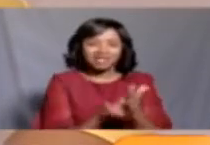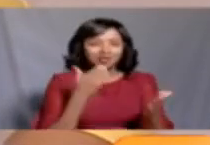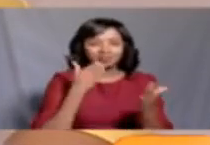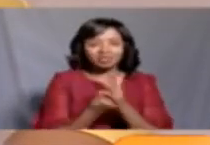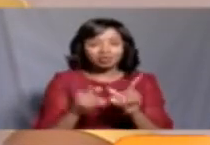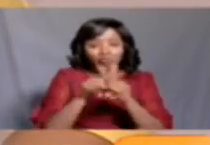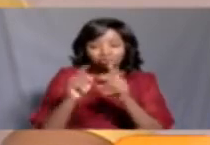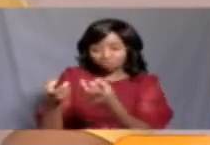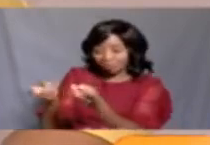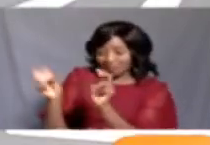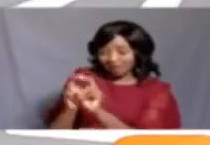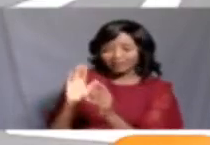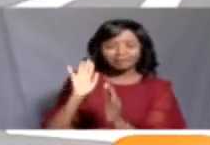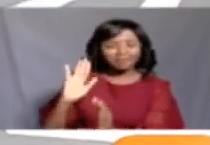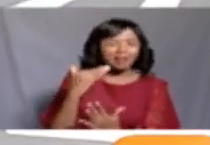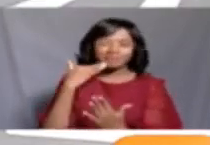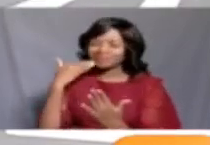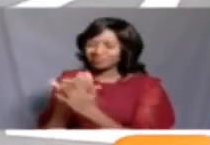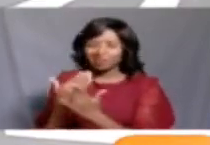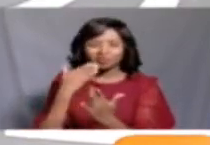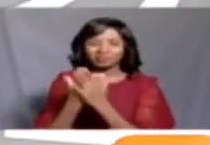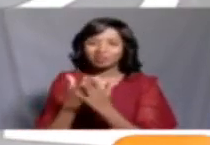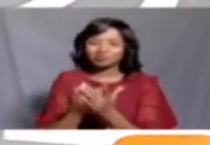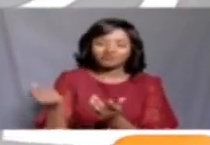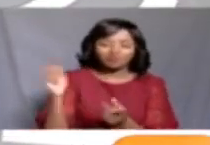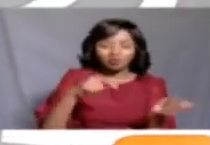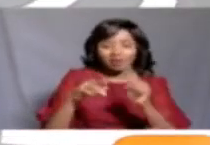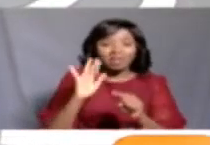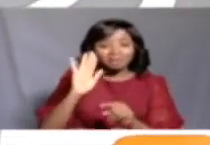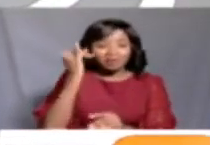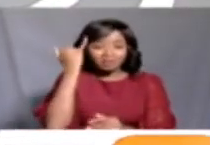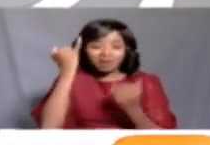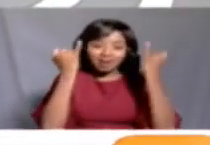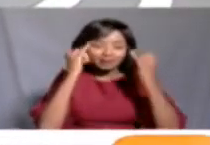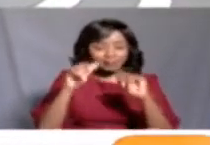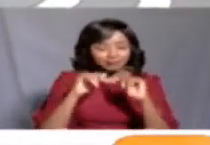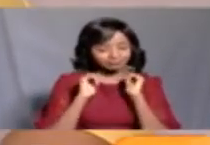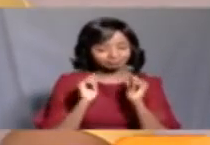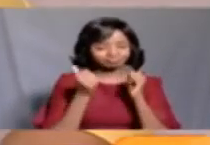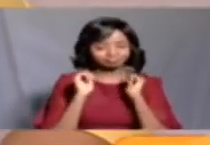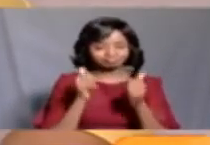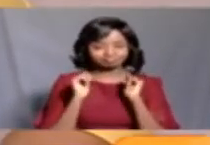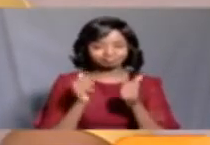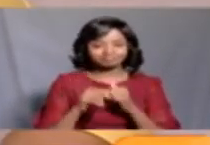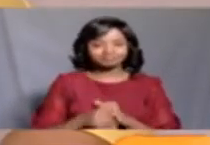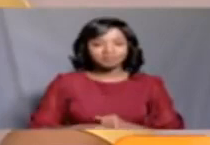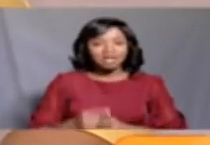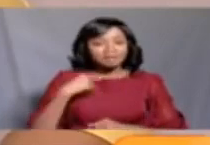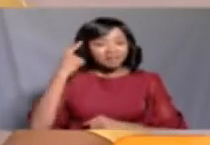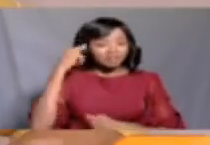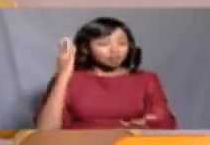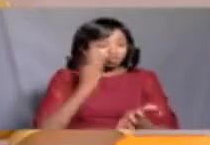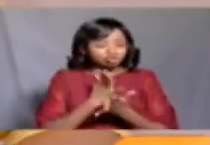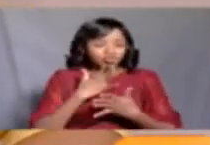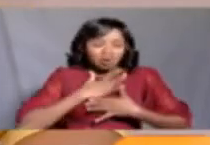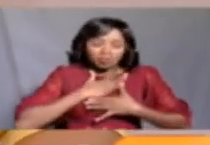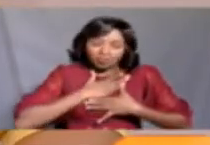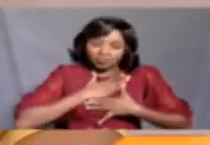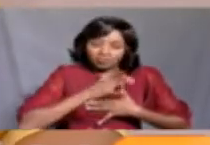to my extended panel, mini audience, for your insights. Thank you so much. And yeah, I mean, I think empathy certainly is the